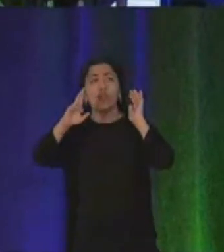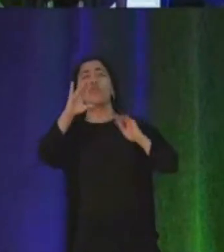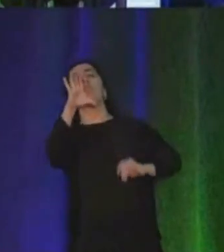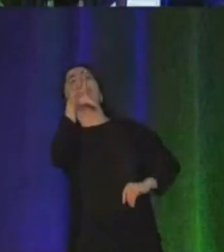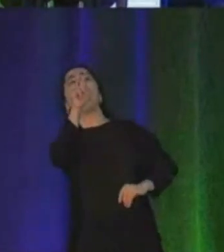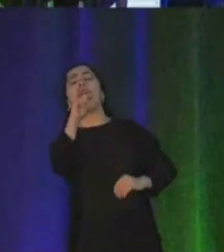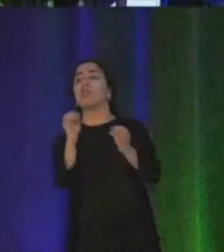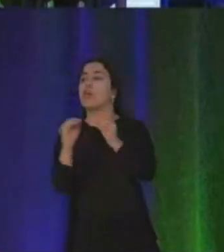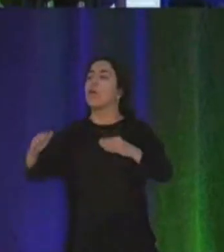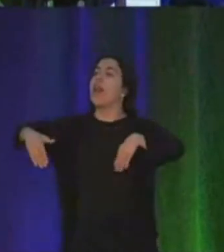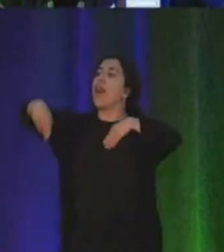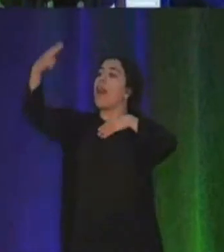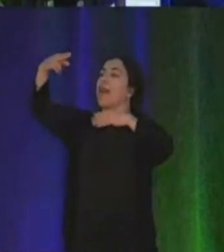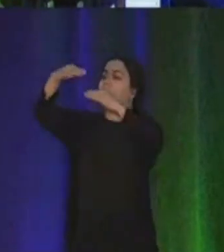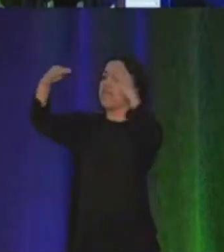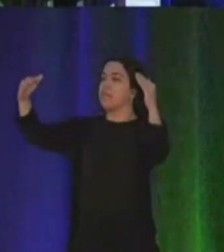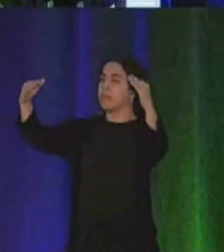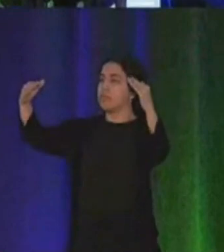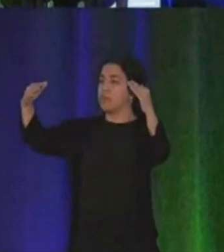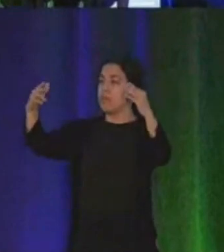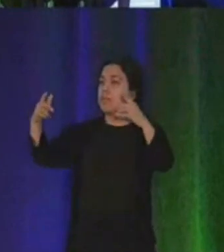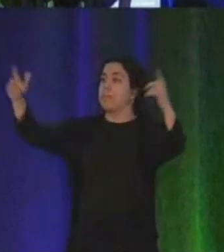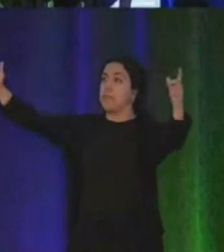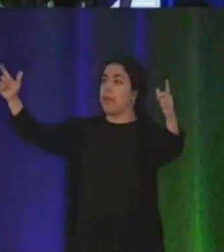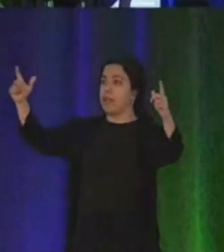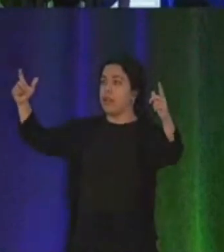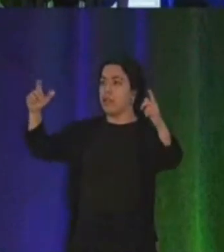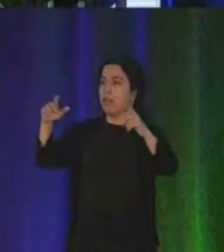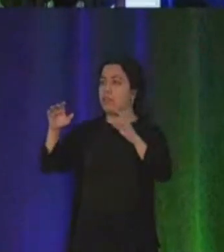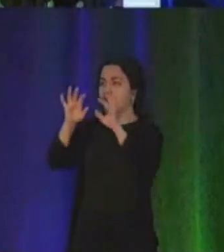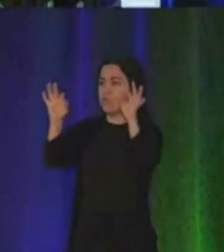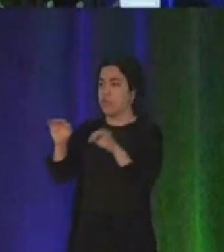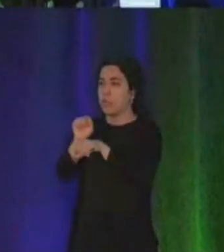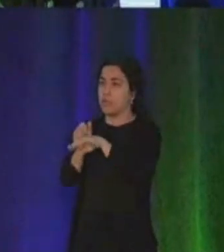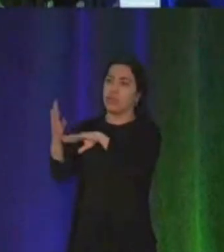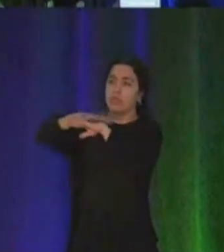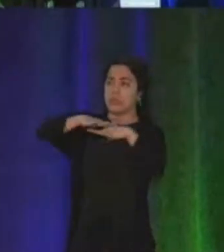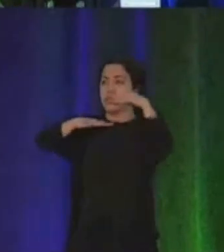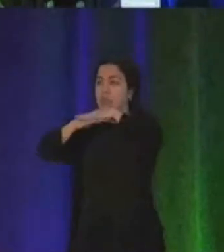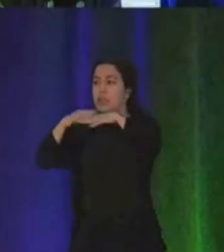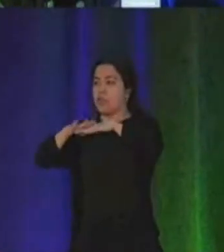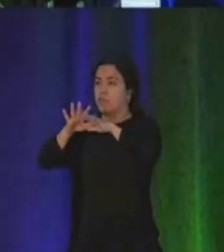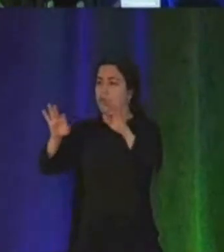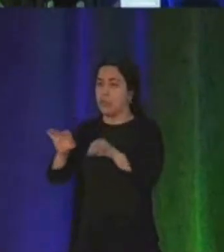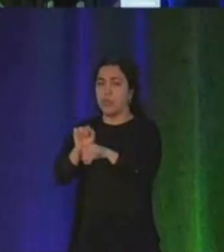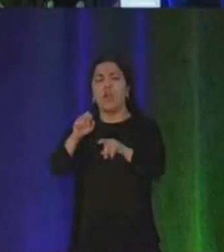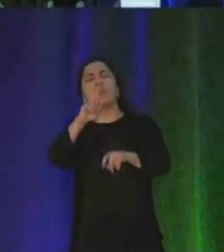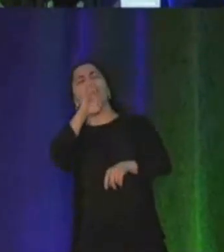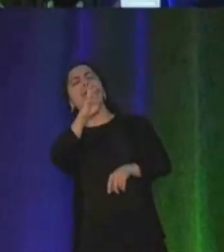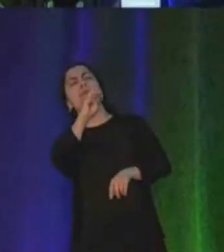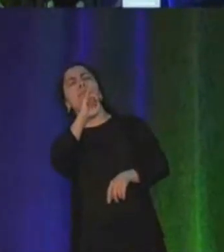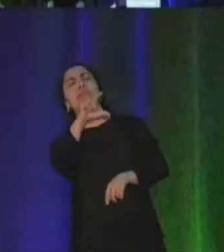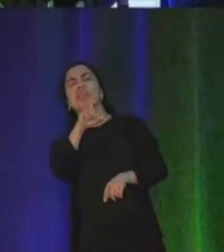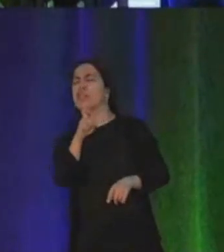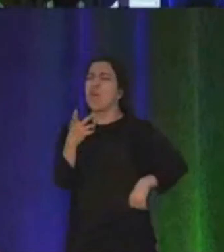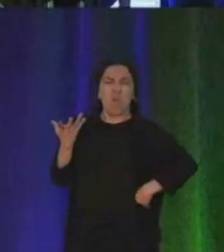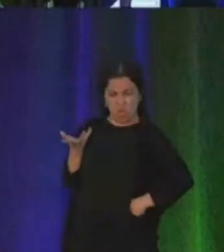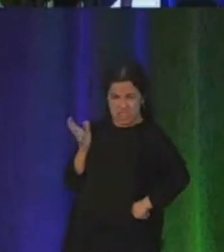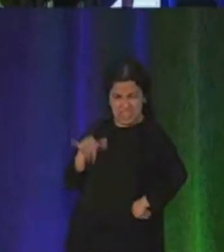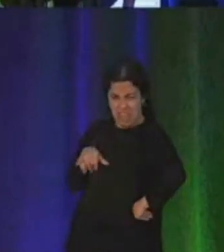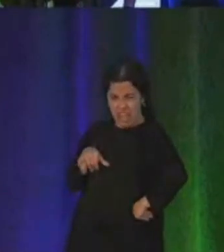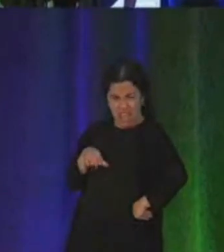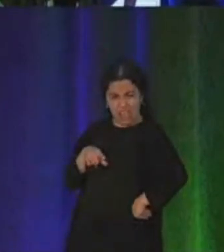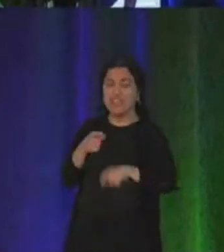No, go higher level, meta frameworks. The framework on top of the framework that is the thing. Remix, what is that? Just kidding.